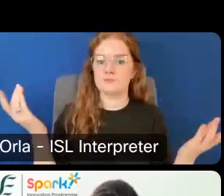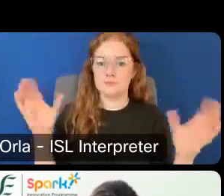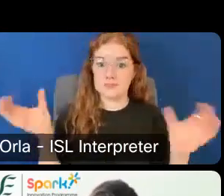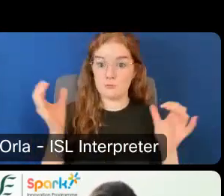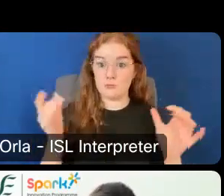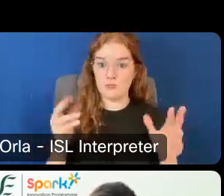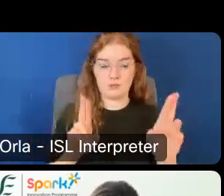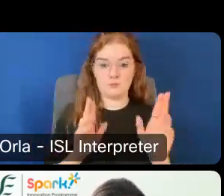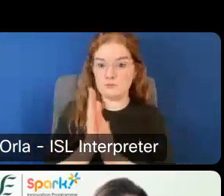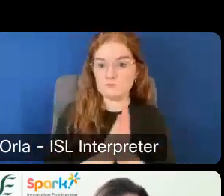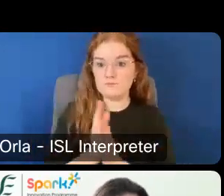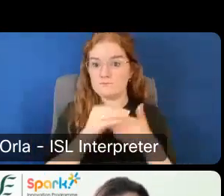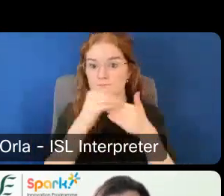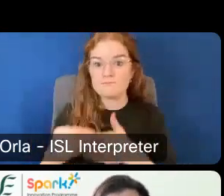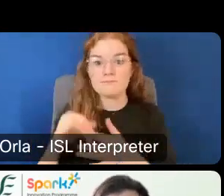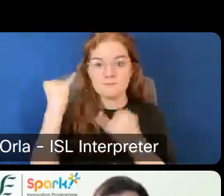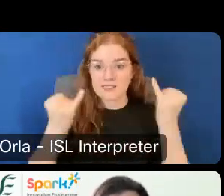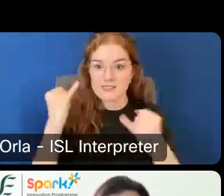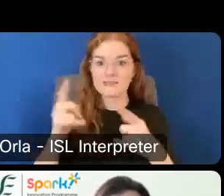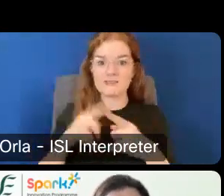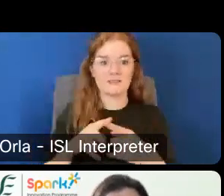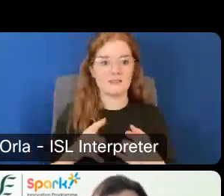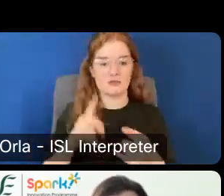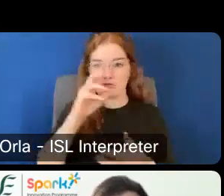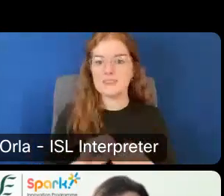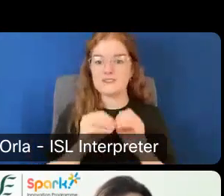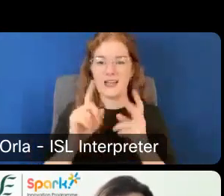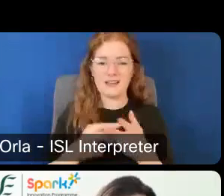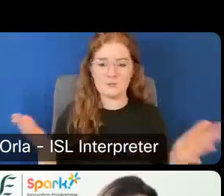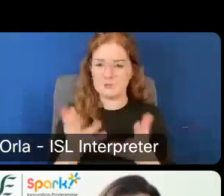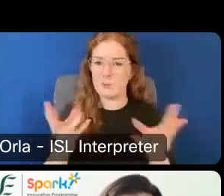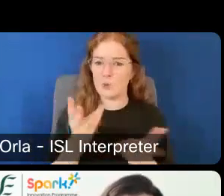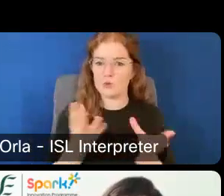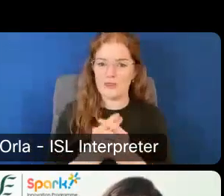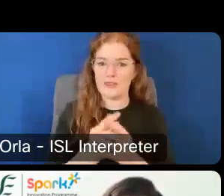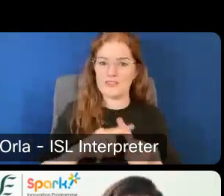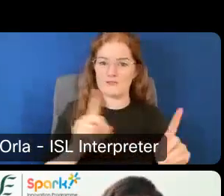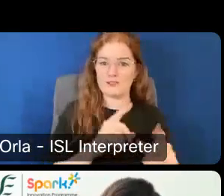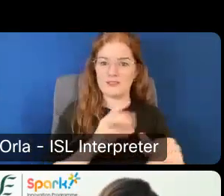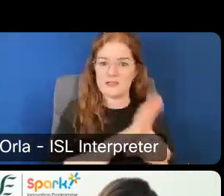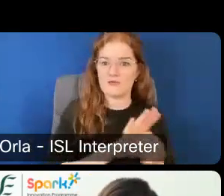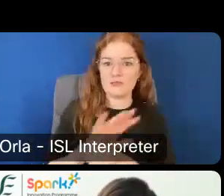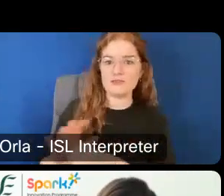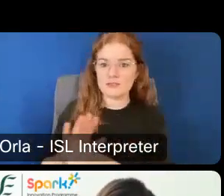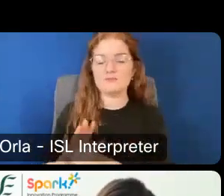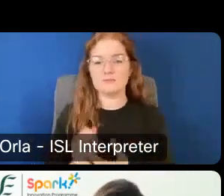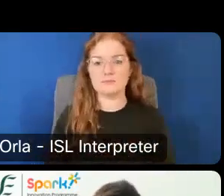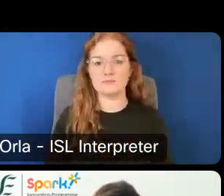initiative and creativity, and really pushing collaboration between different specialities and